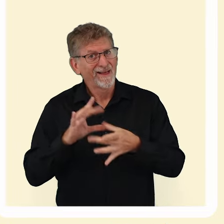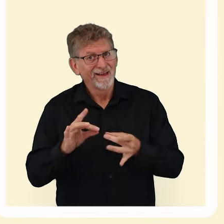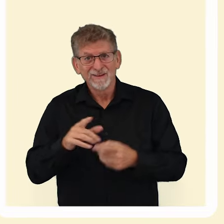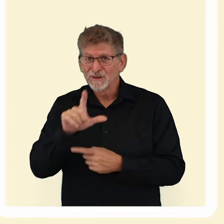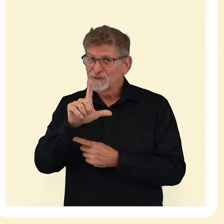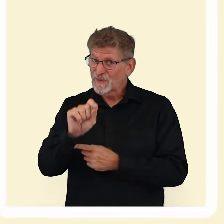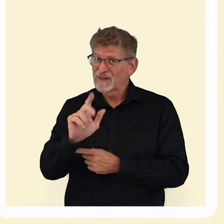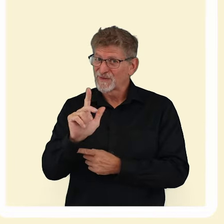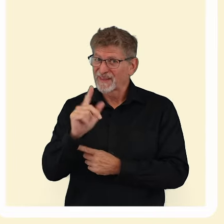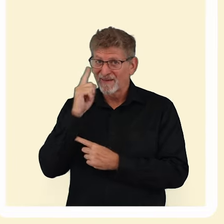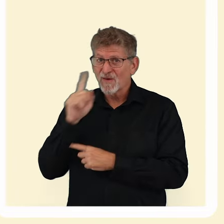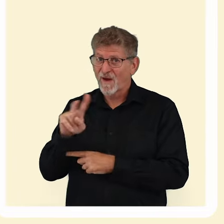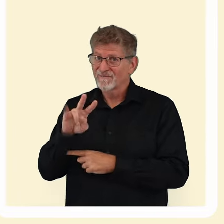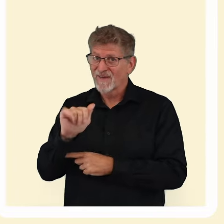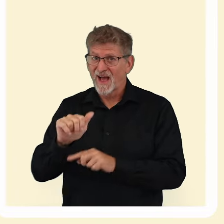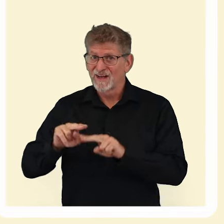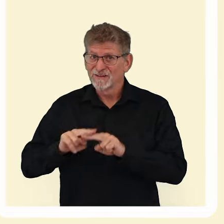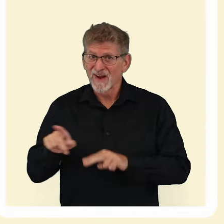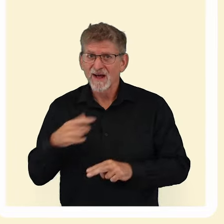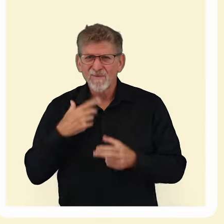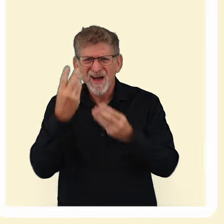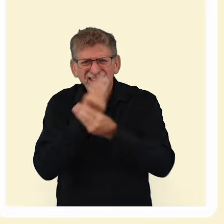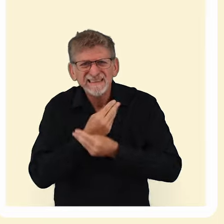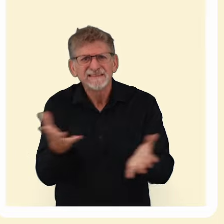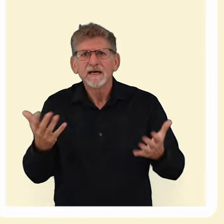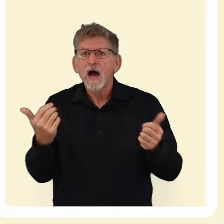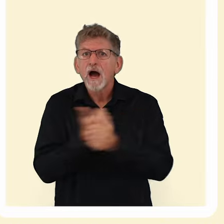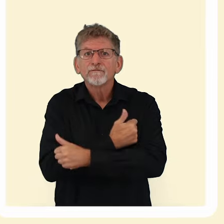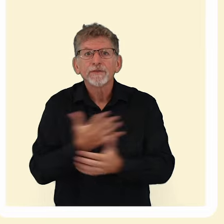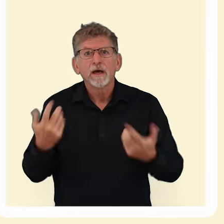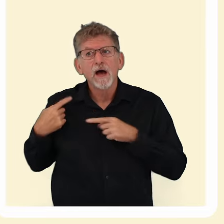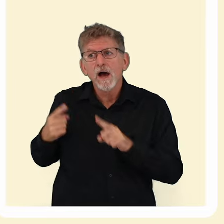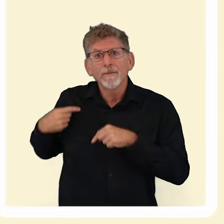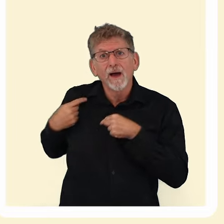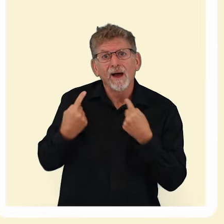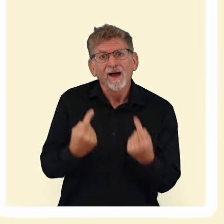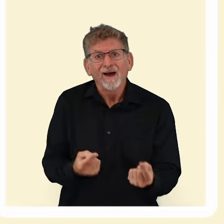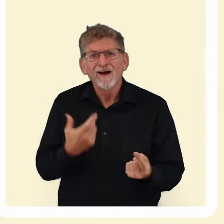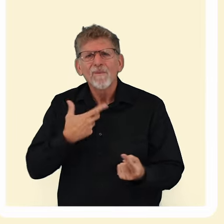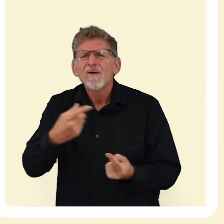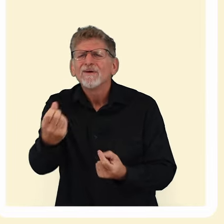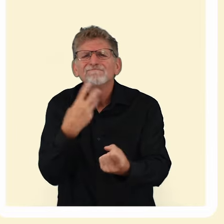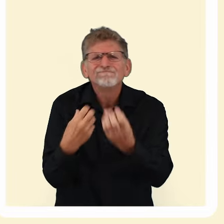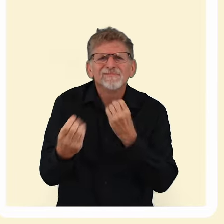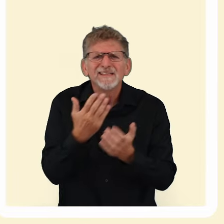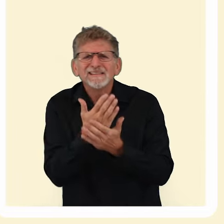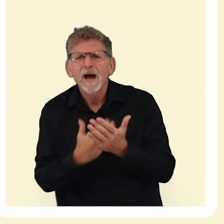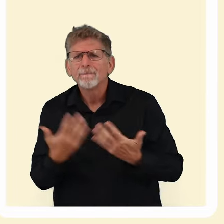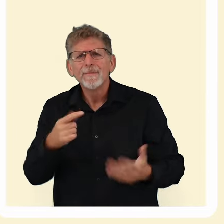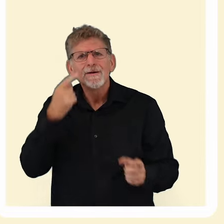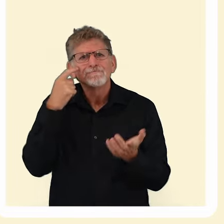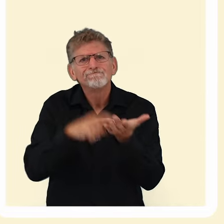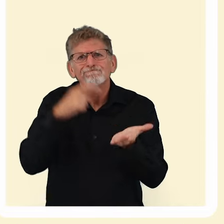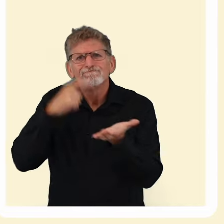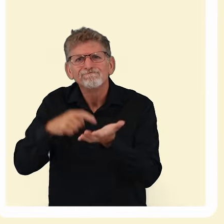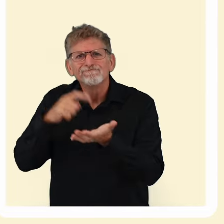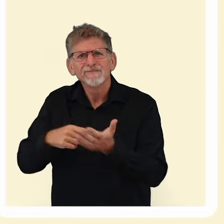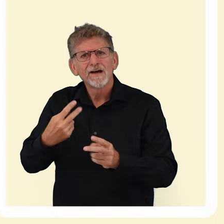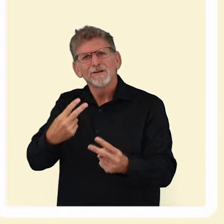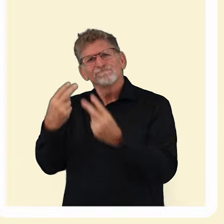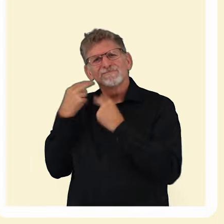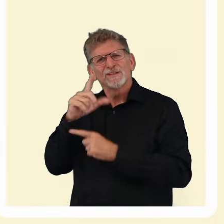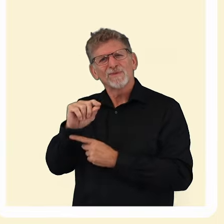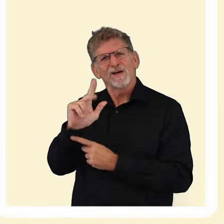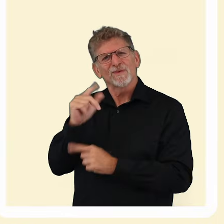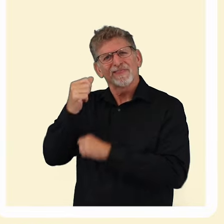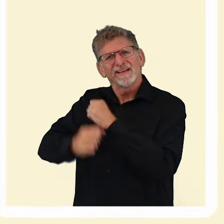about everything that happened. I'd like you to give us some of the highlights looking back at 2023. What do you remember most and what was most important to you?